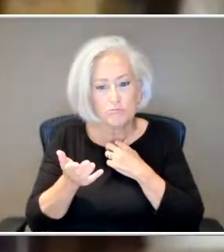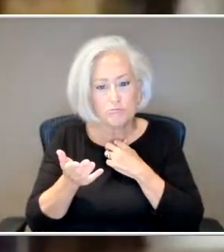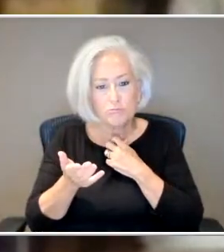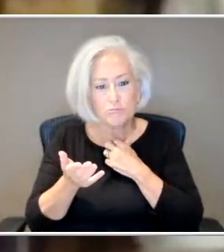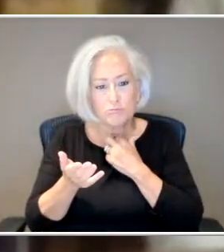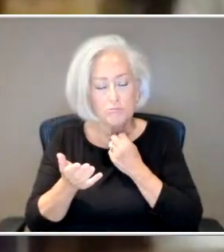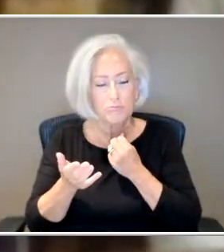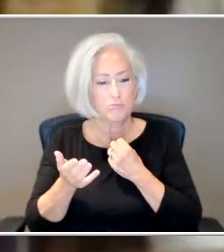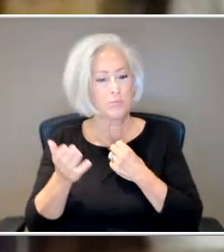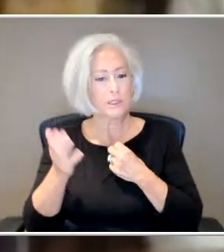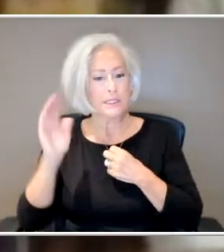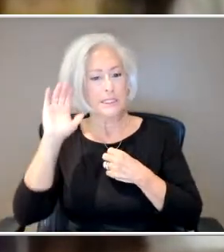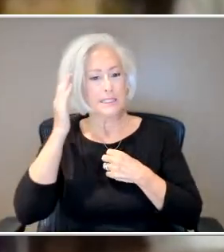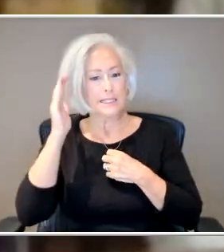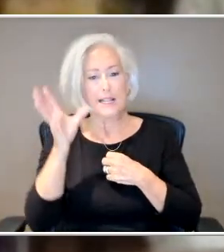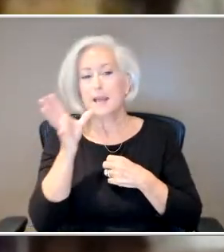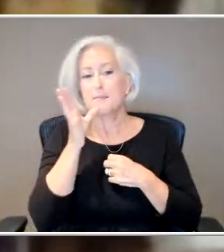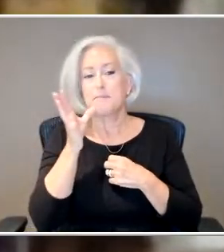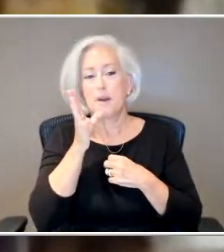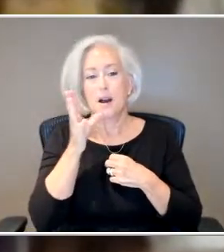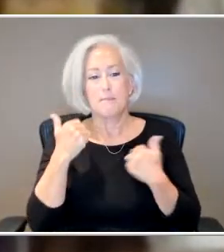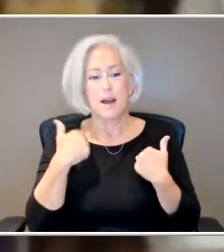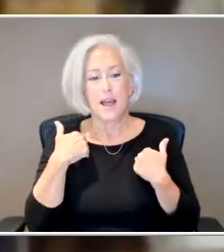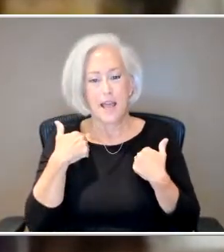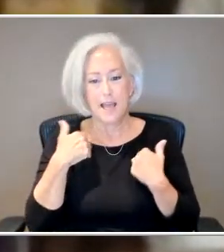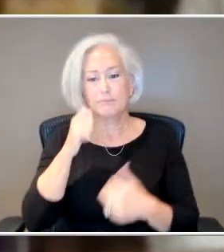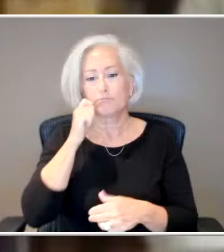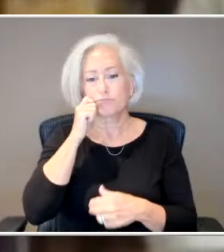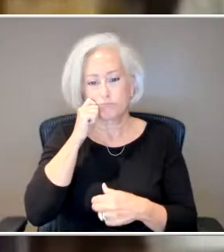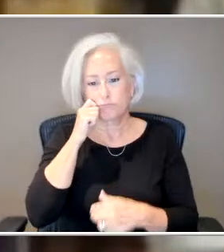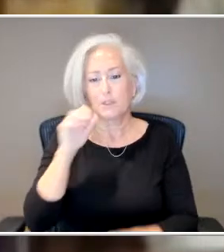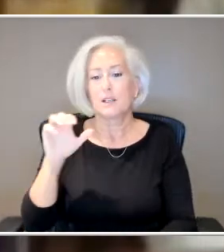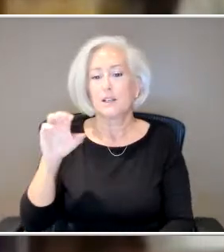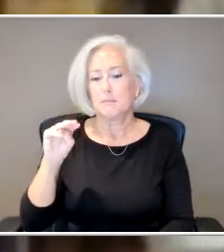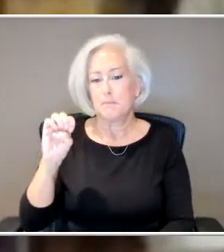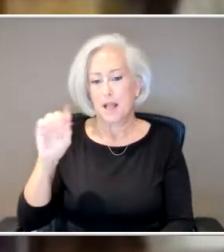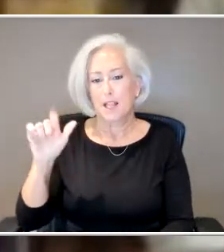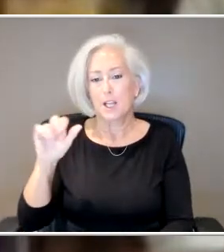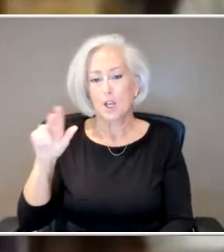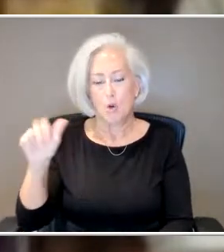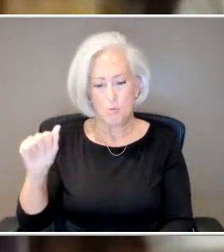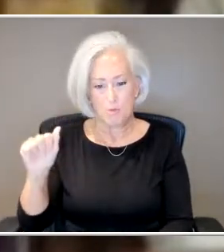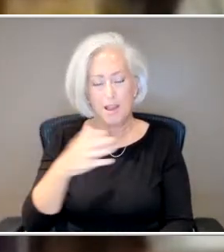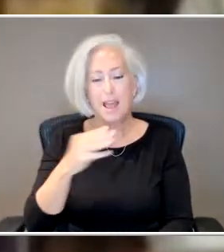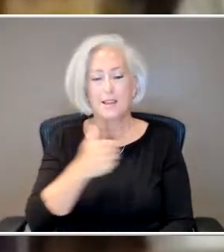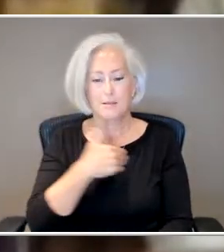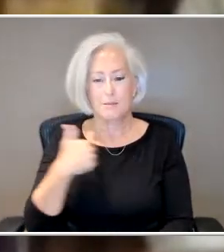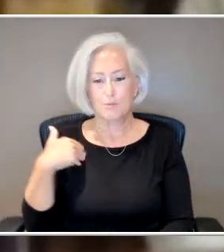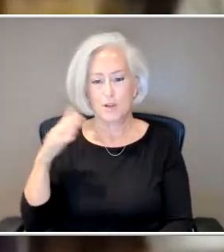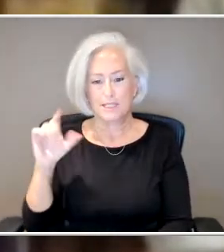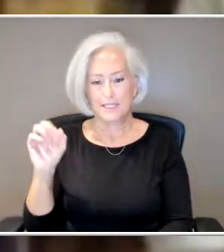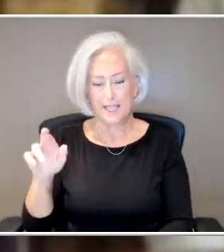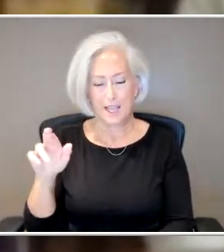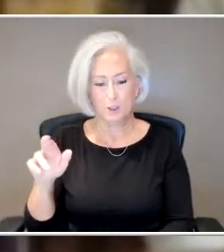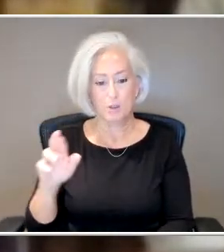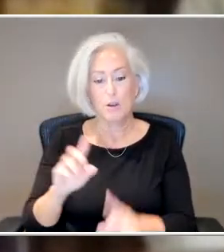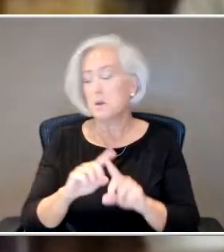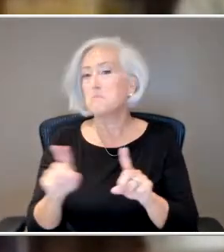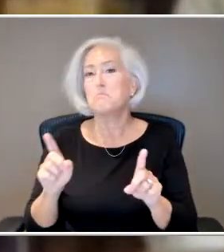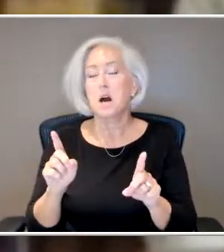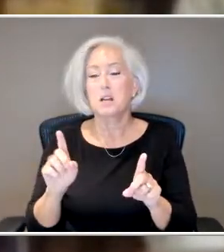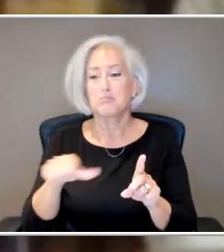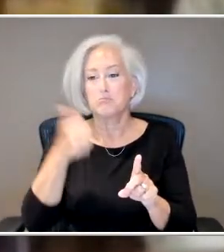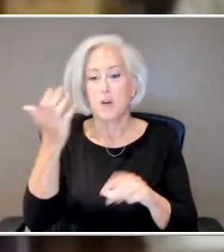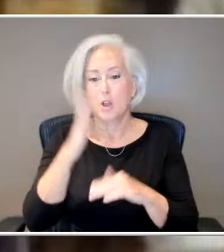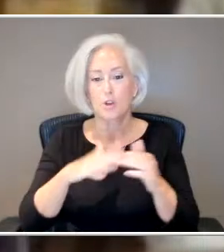Seemed like Mom had some melanoma. Mom had breast cancer and melanoma. But beyond that, our